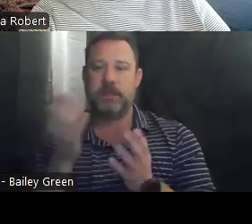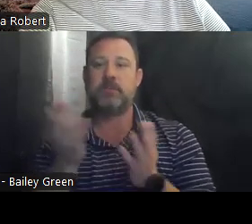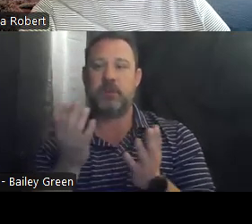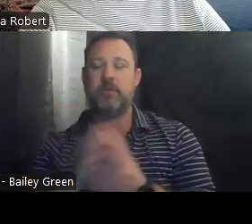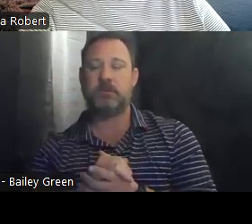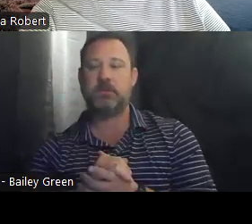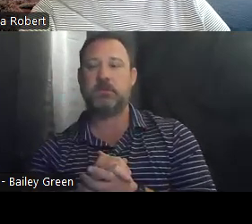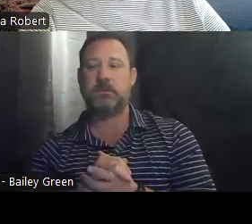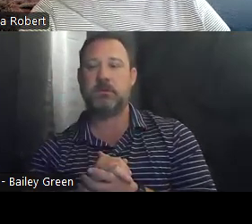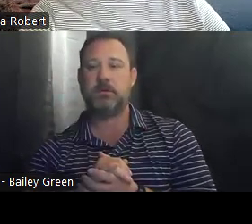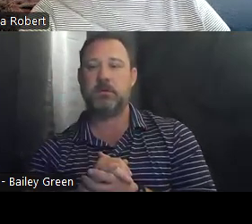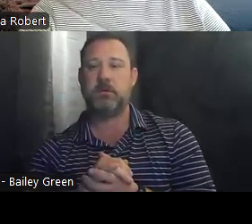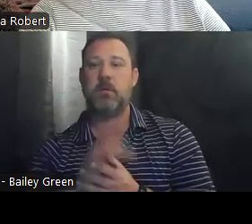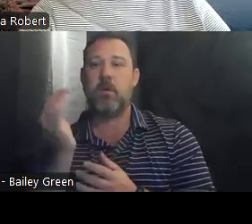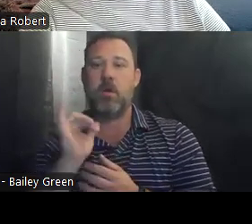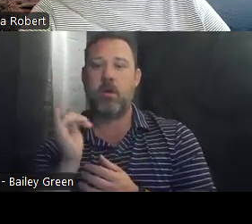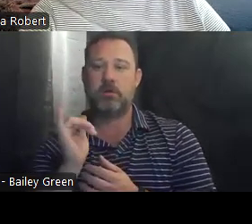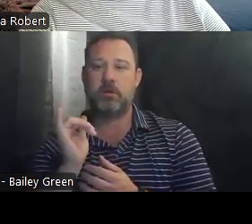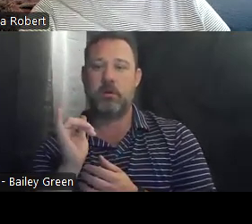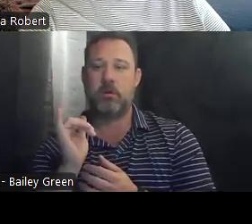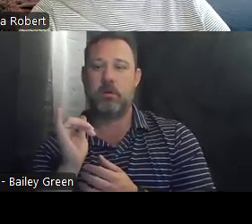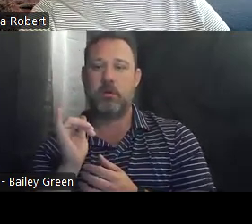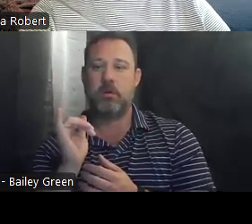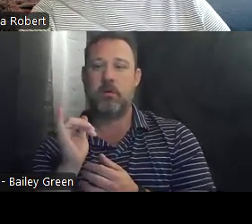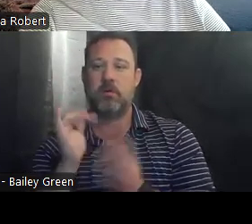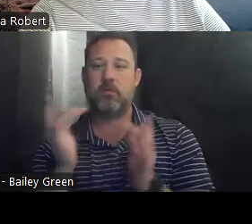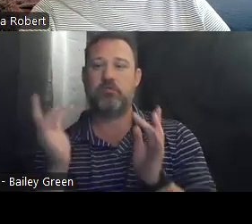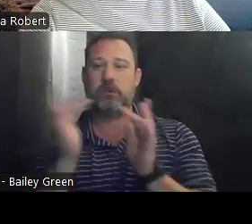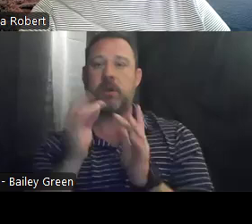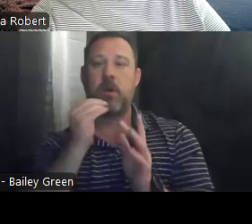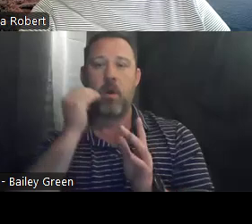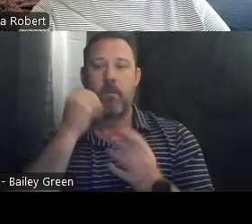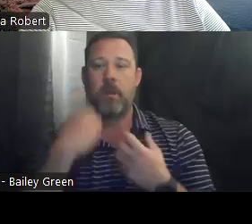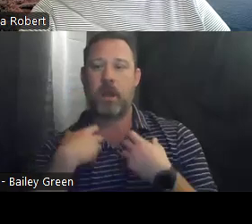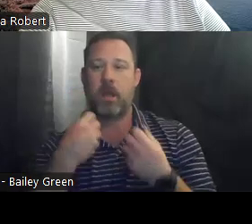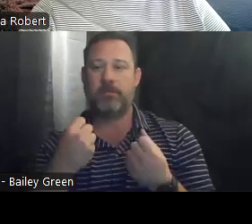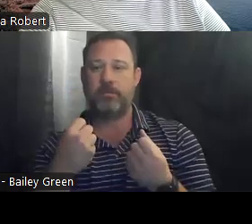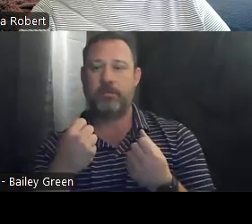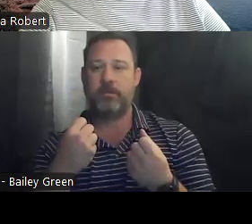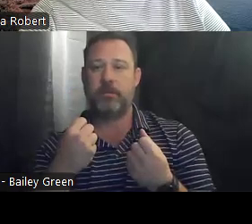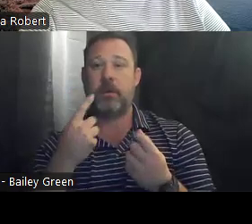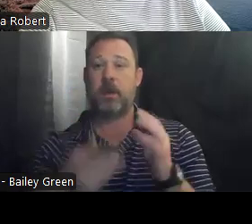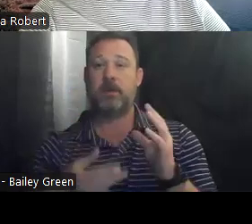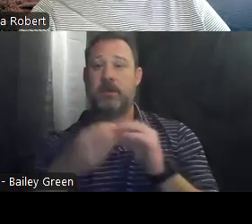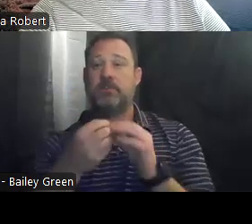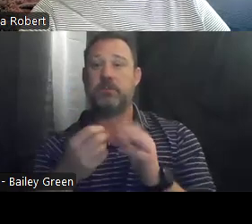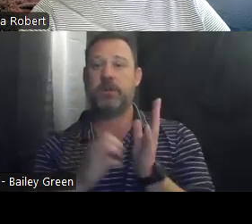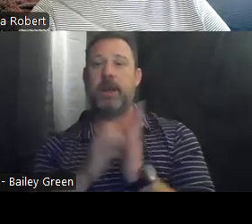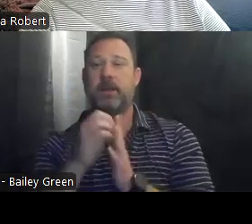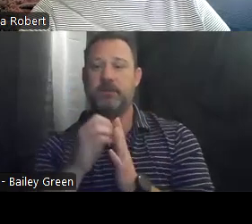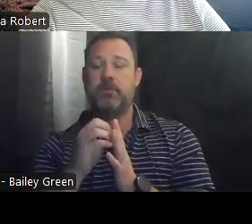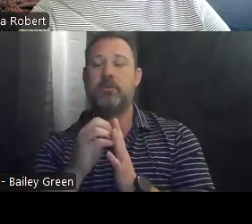services. We've also reached out to home health because in addition to the cancer, he